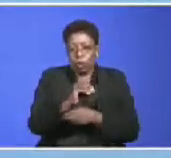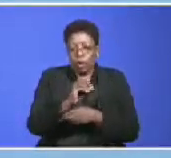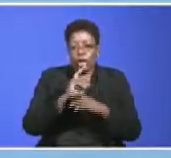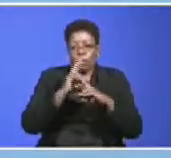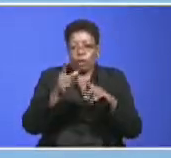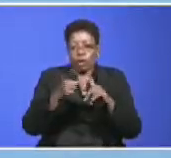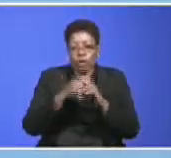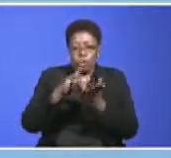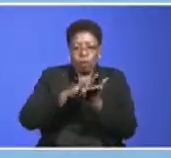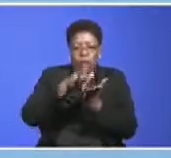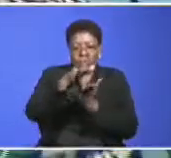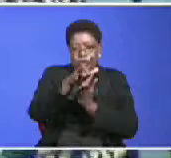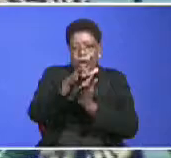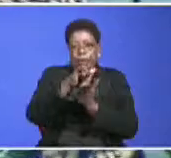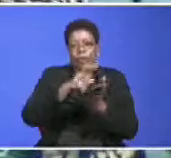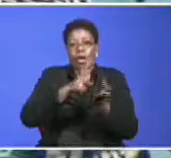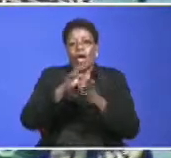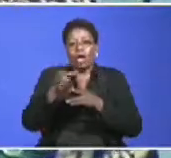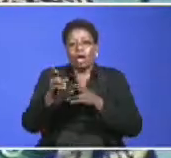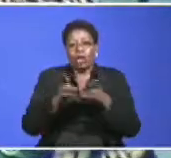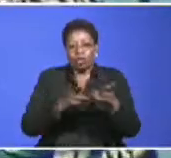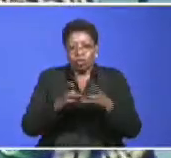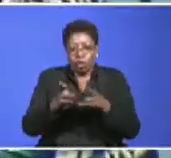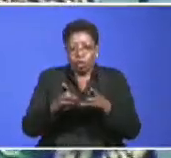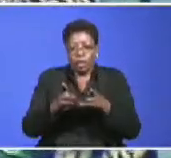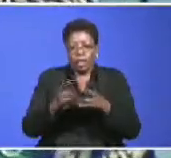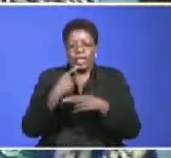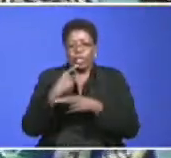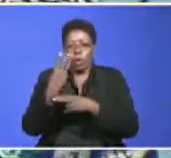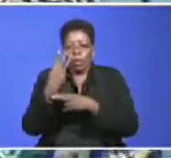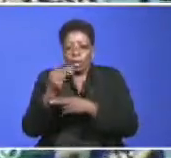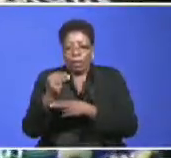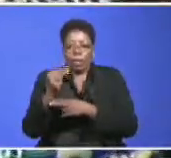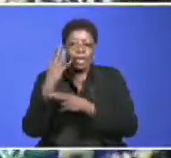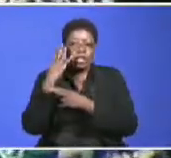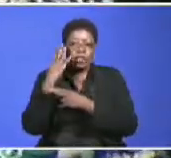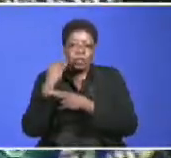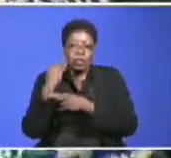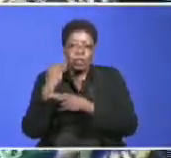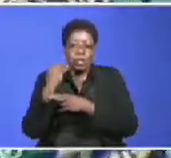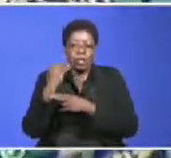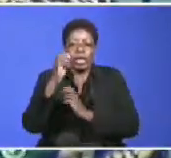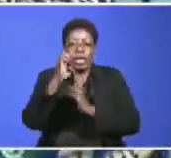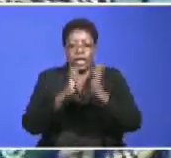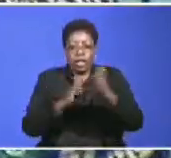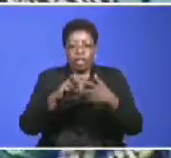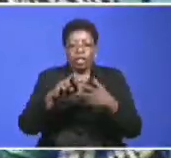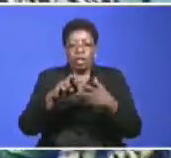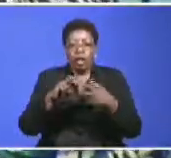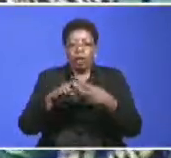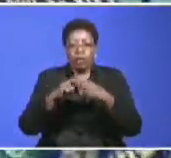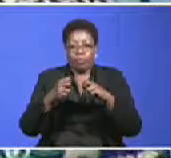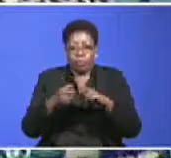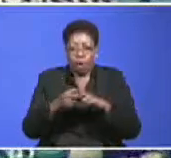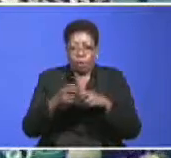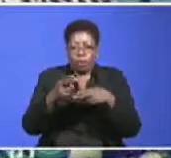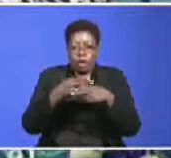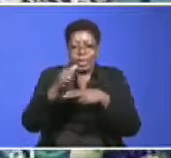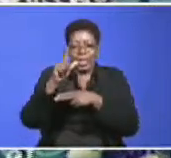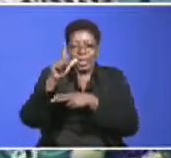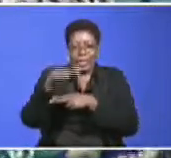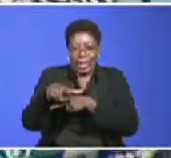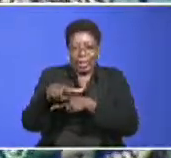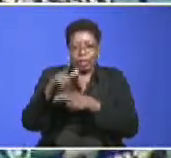Nassau air traffic controller he was experiencing an engine malfunction, shortly after which the aircraft disappeared from